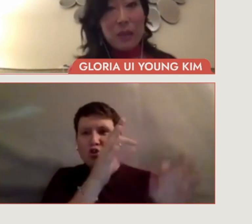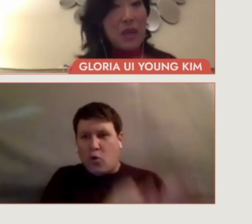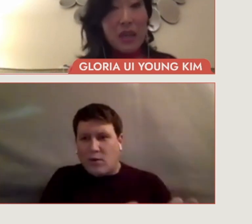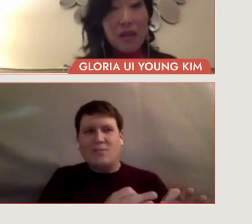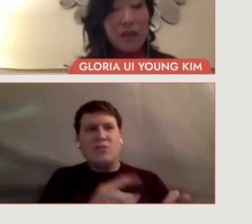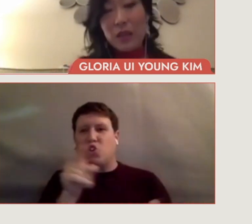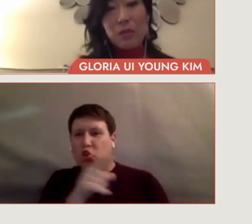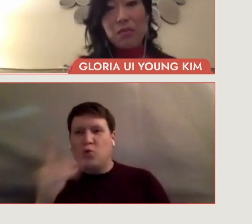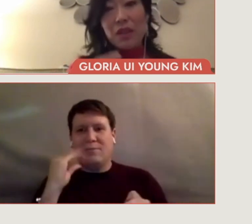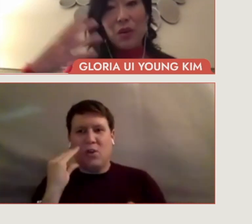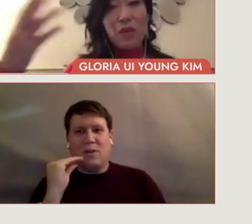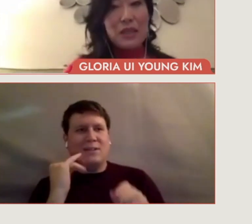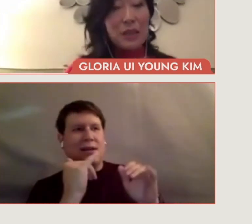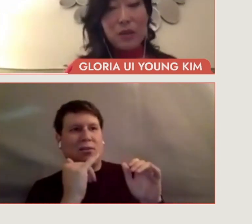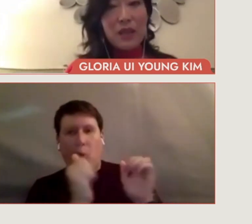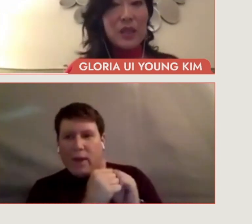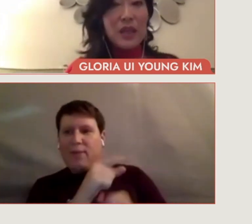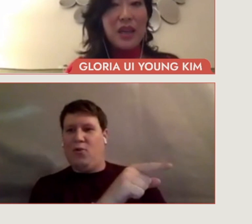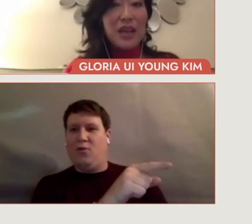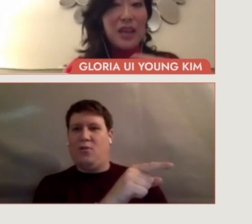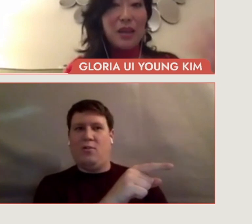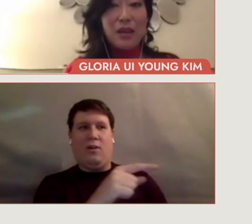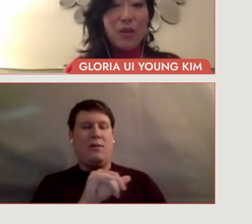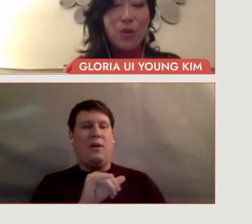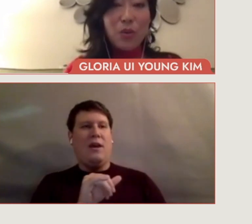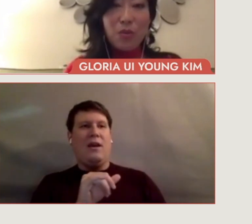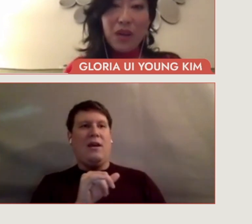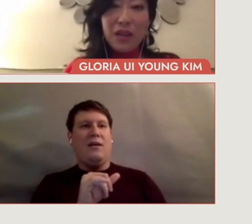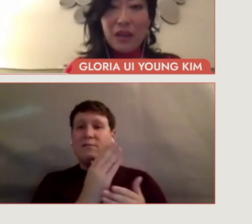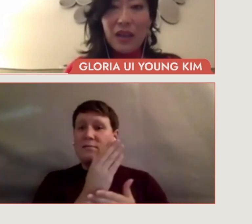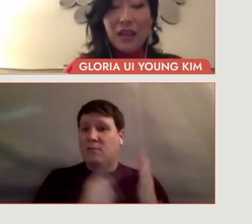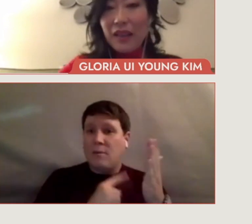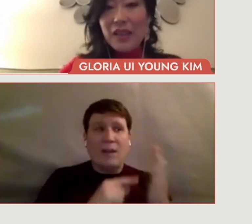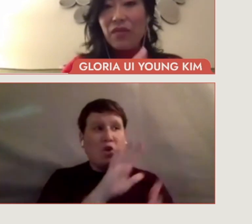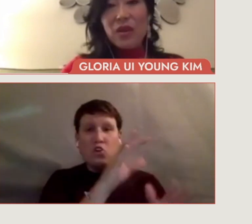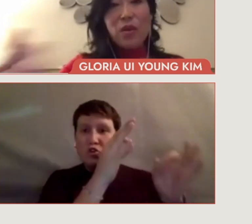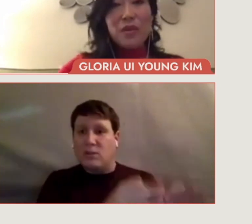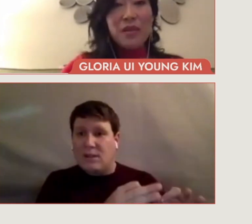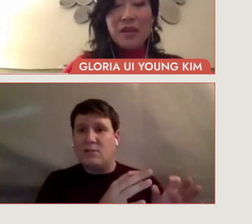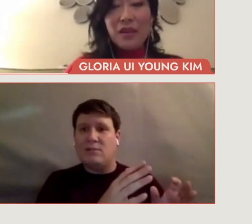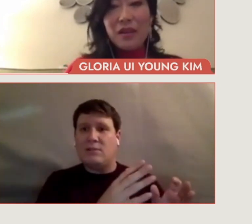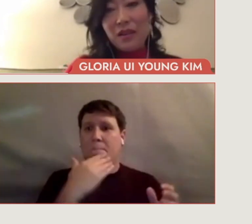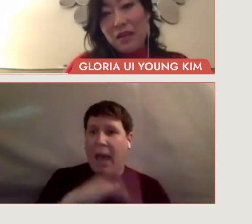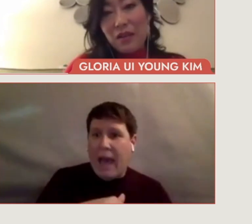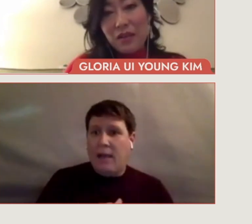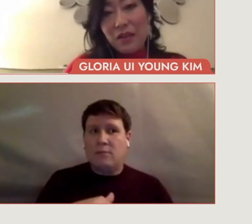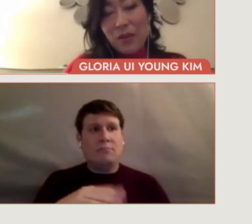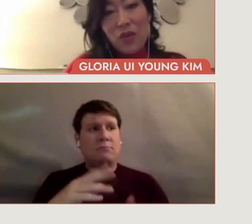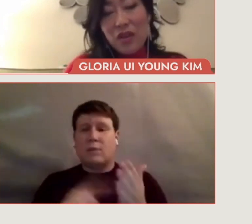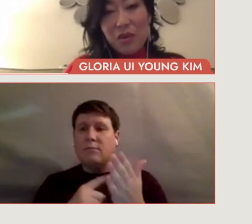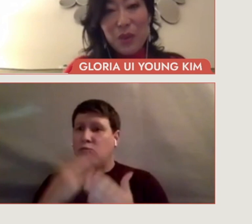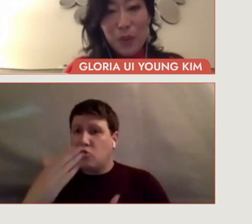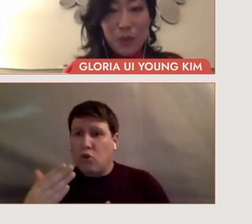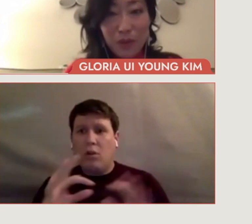that's me. That's, you know, my sister. That's, you know, my, like, that's every woman, you know,